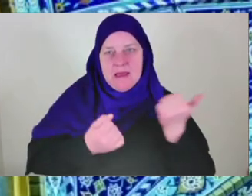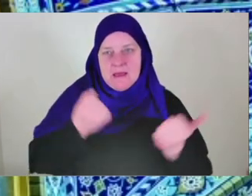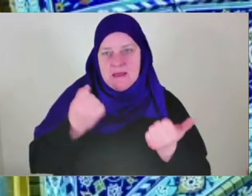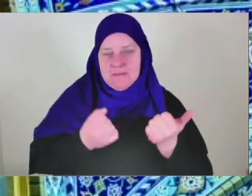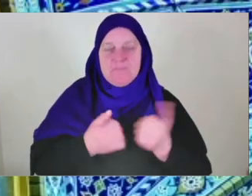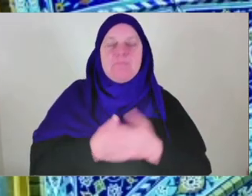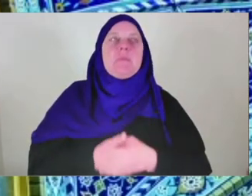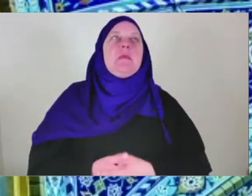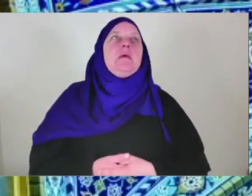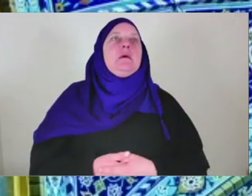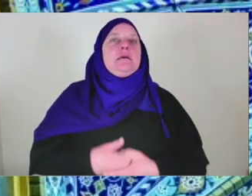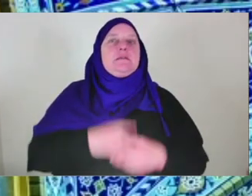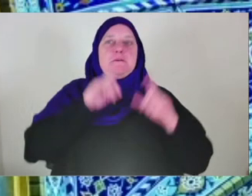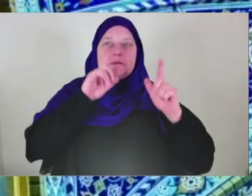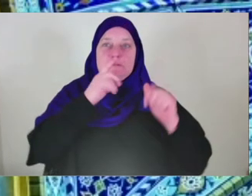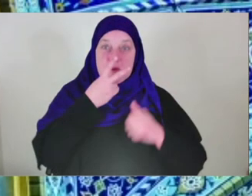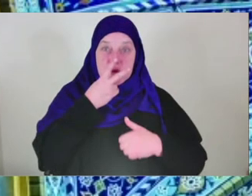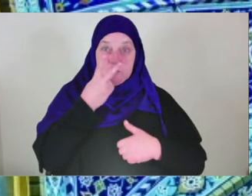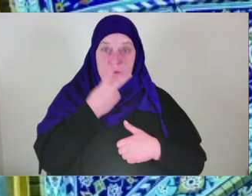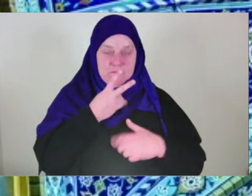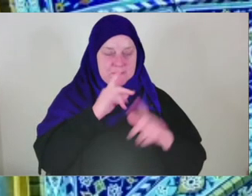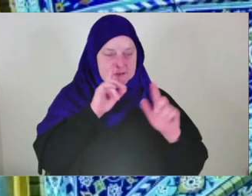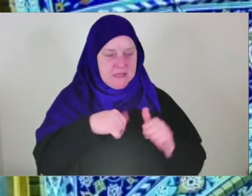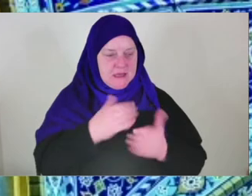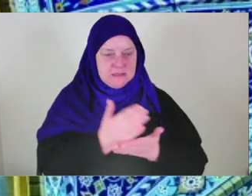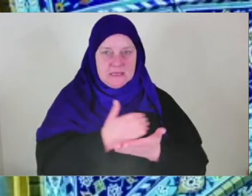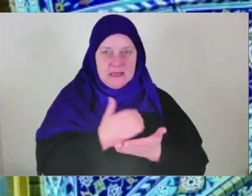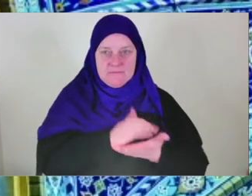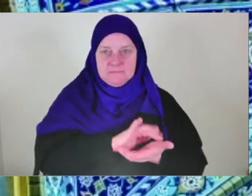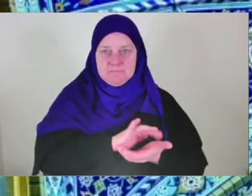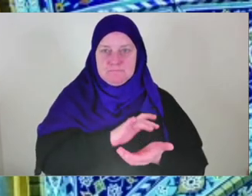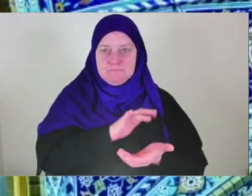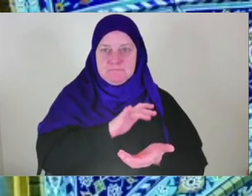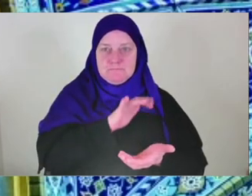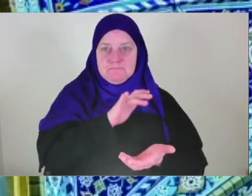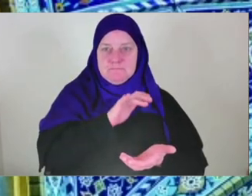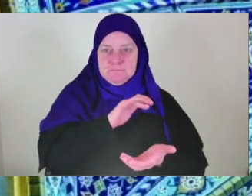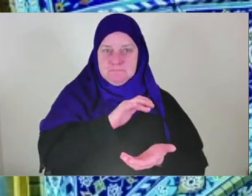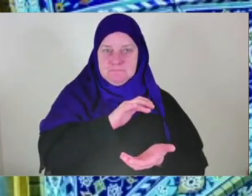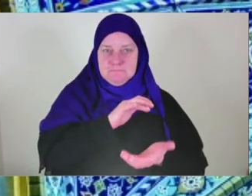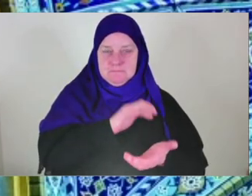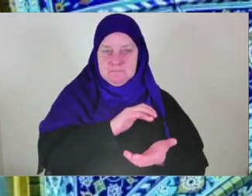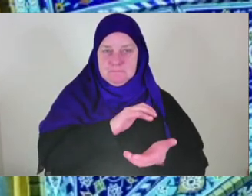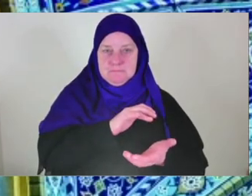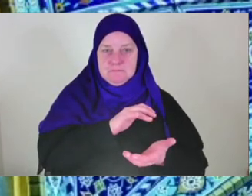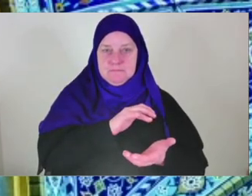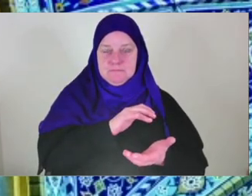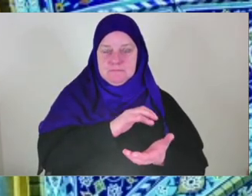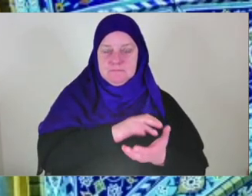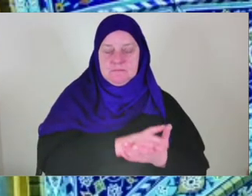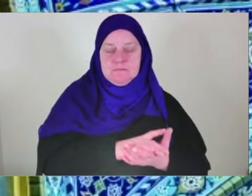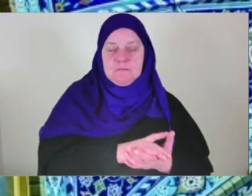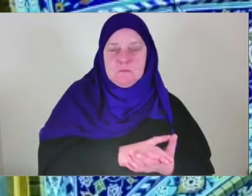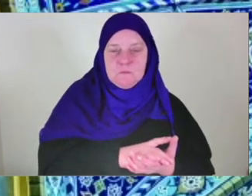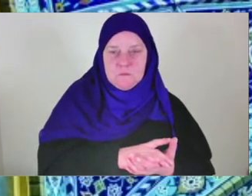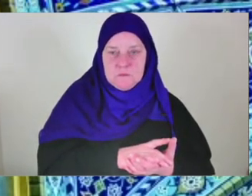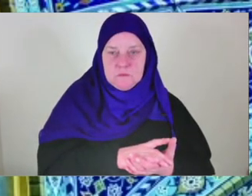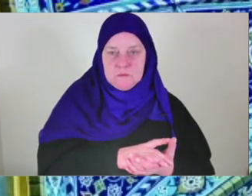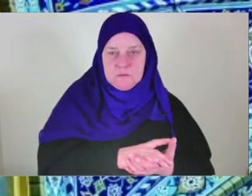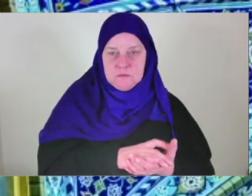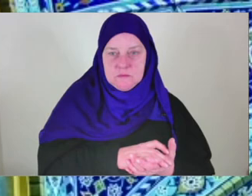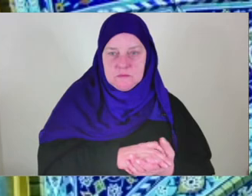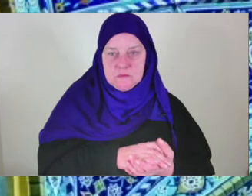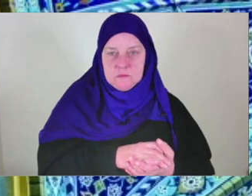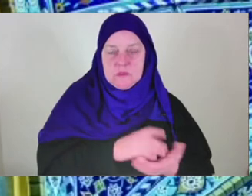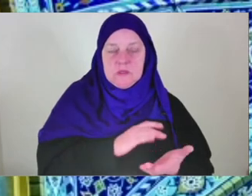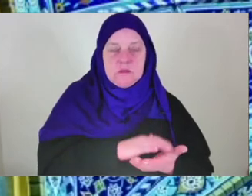and start saving for that. If the car is a necessity for him then, and there's no any other way to have the car unless he starts